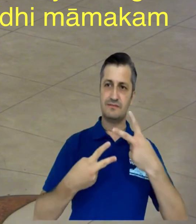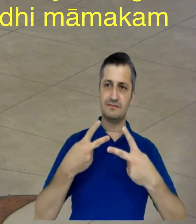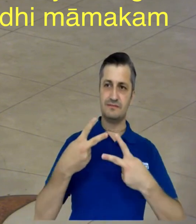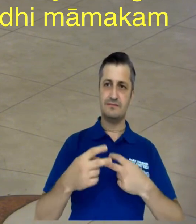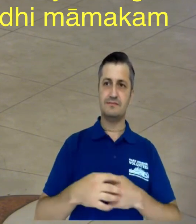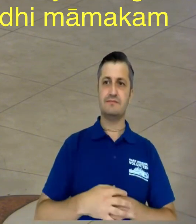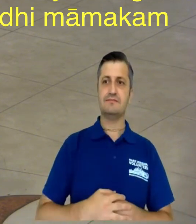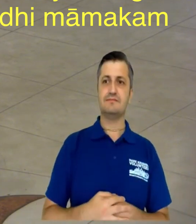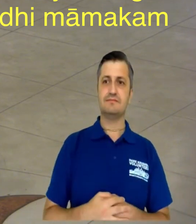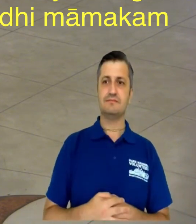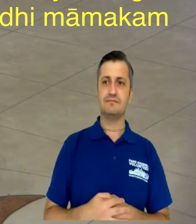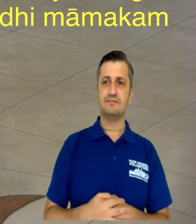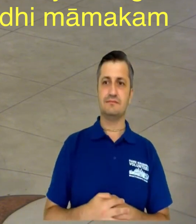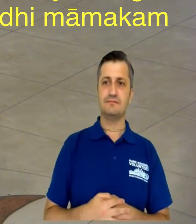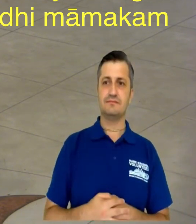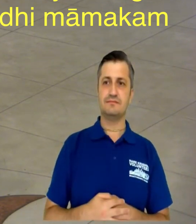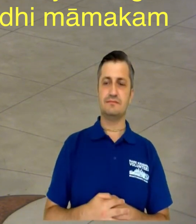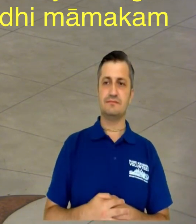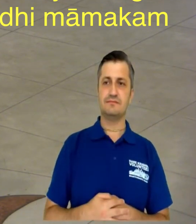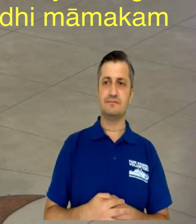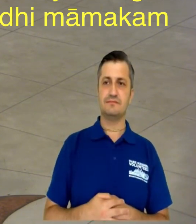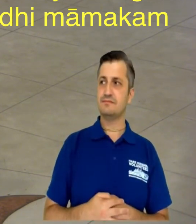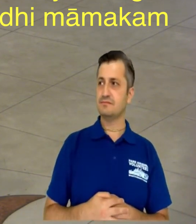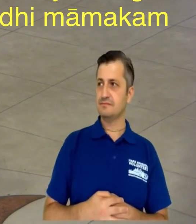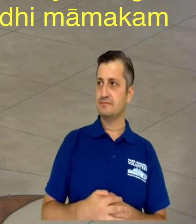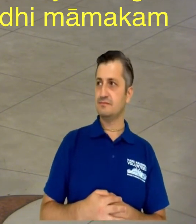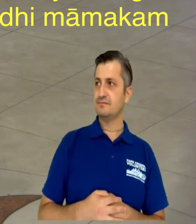Jagat Pasyate Kilam